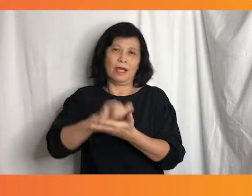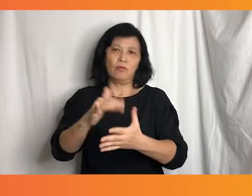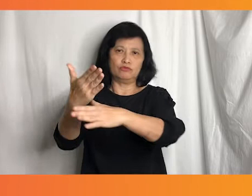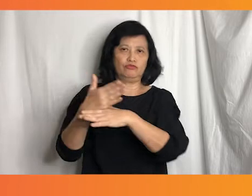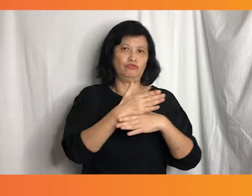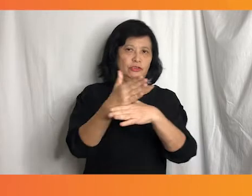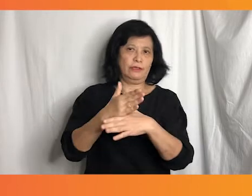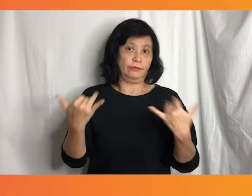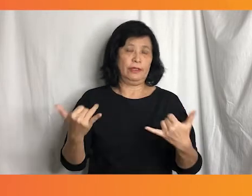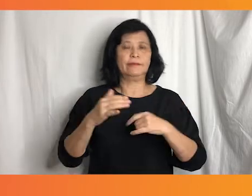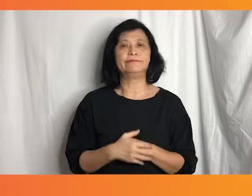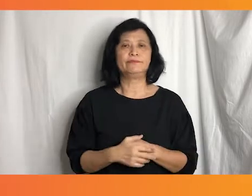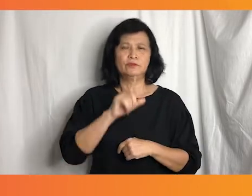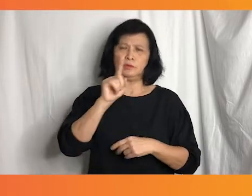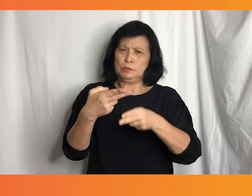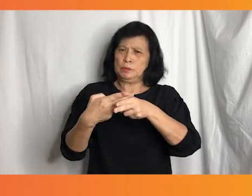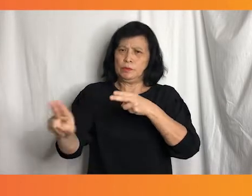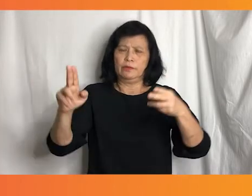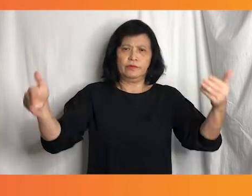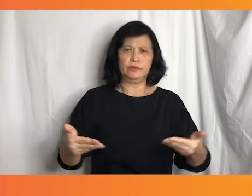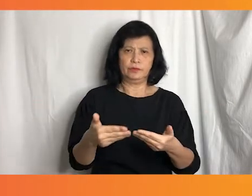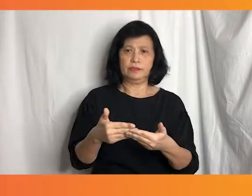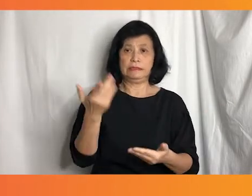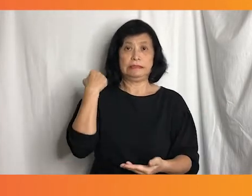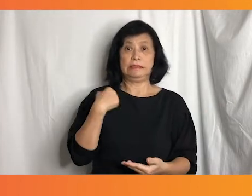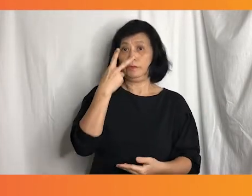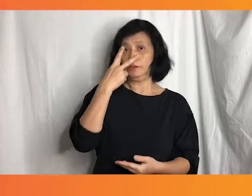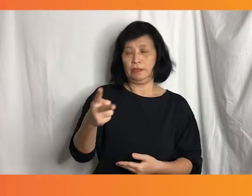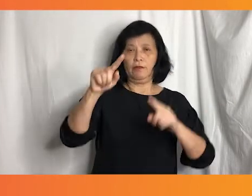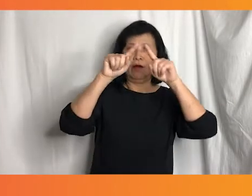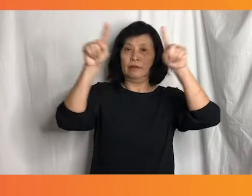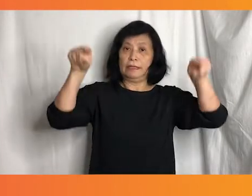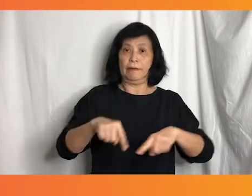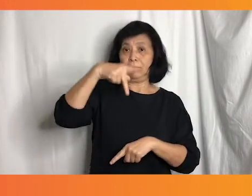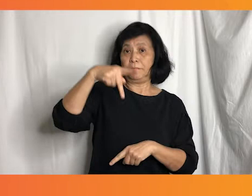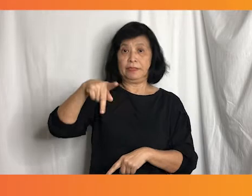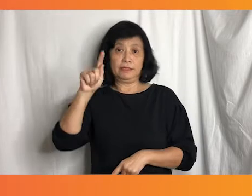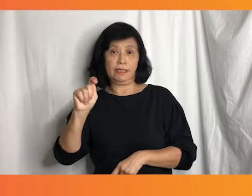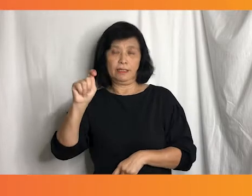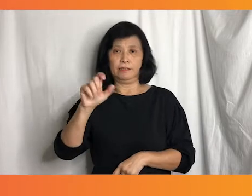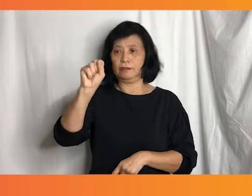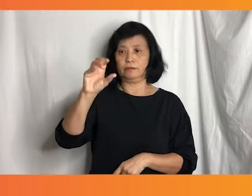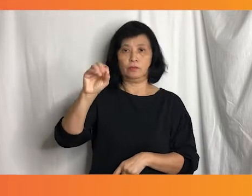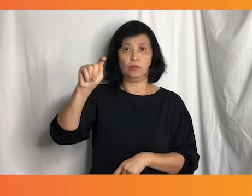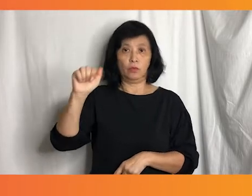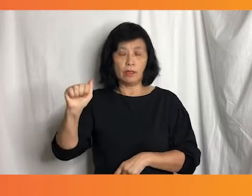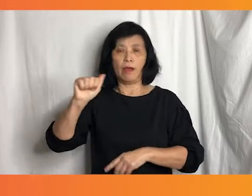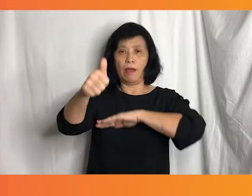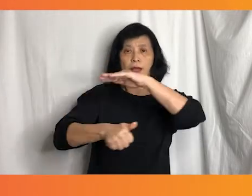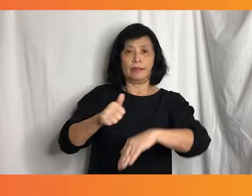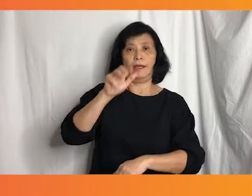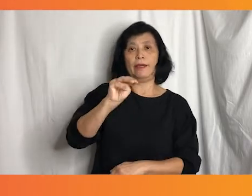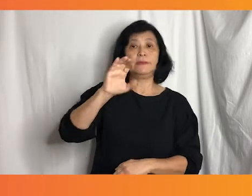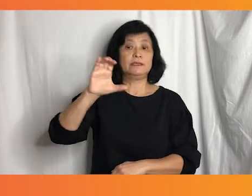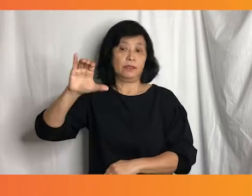on to sharing with this. So just a very quick introduction itself is what you see on the screen. SOTA is under the